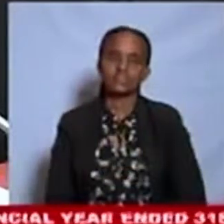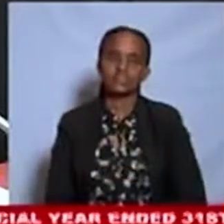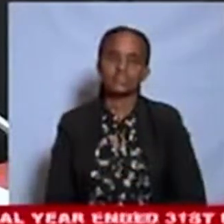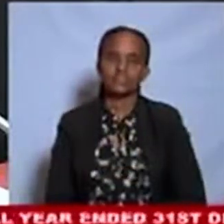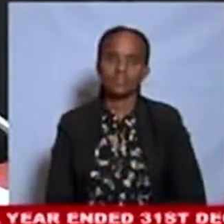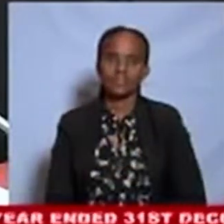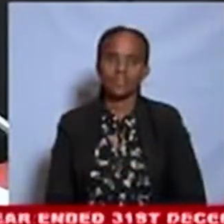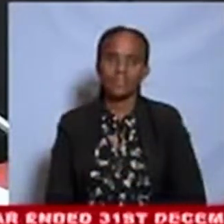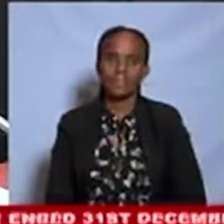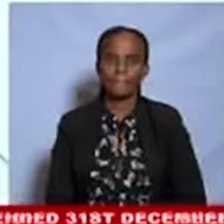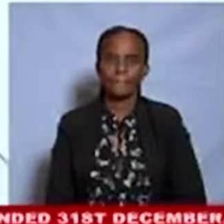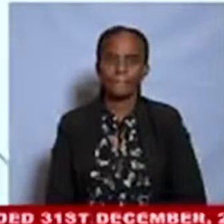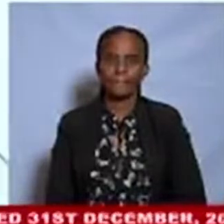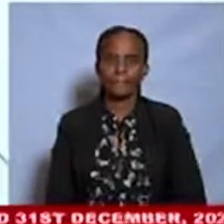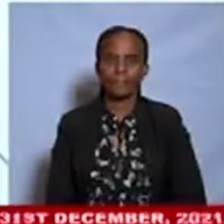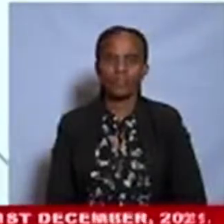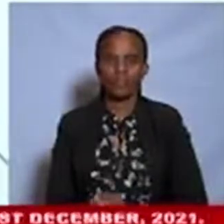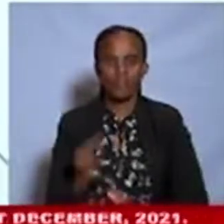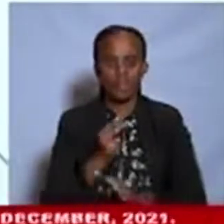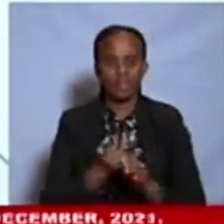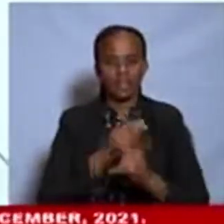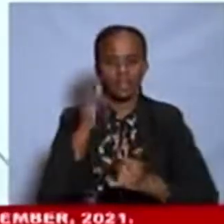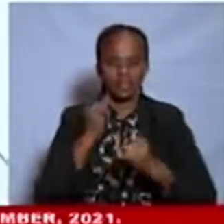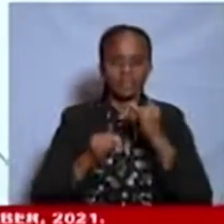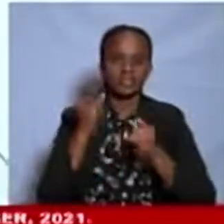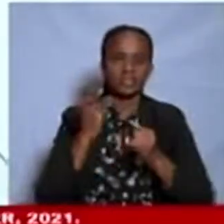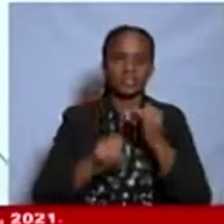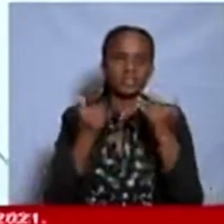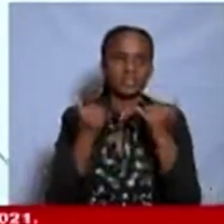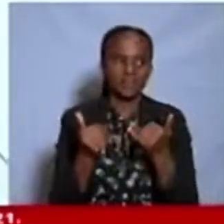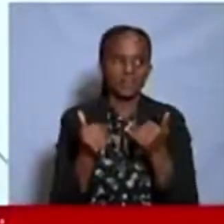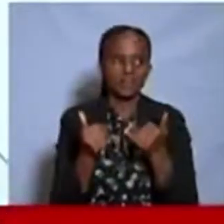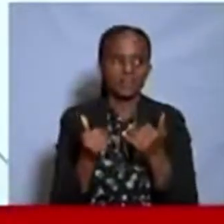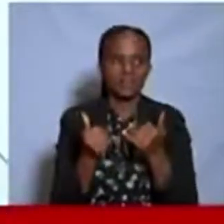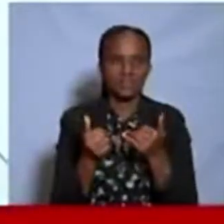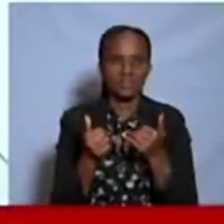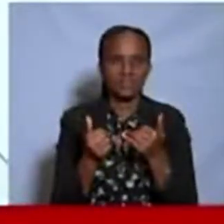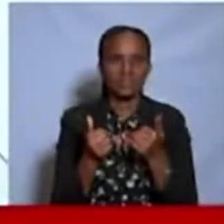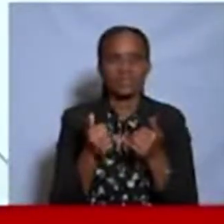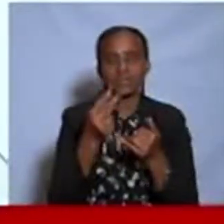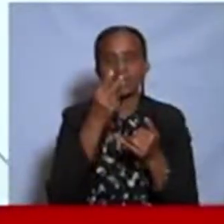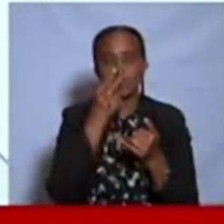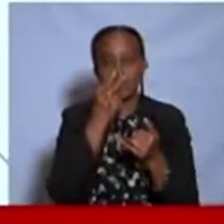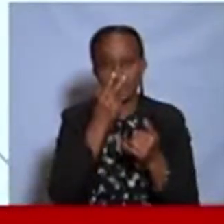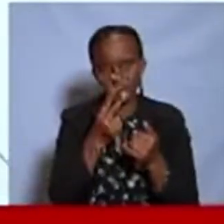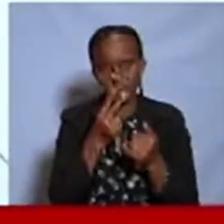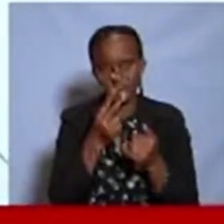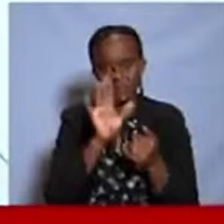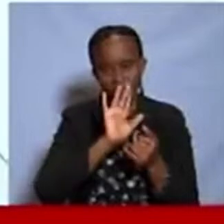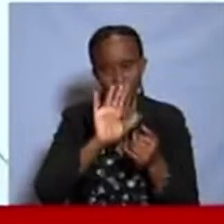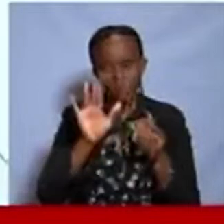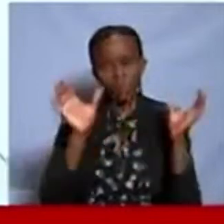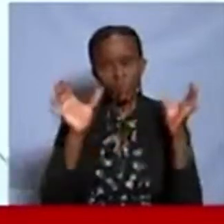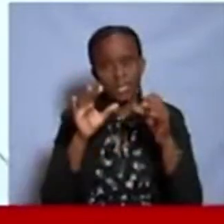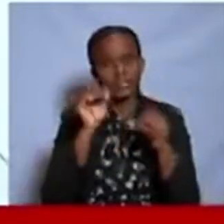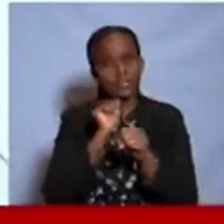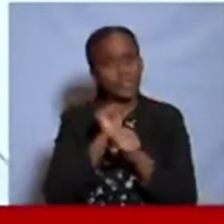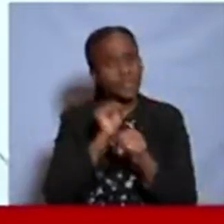I think seriously, we have come to the end. And you have seen how your council is